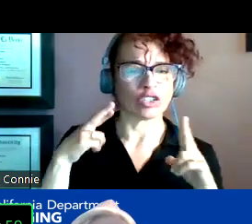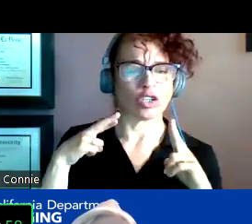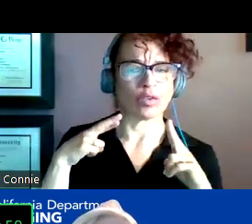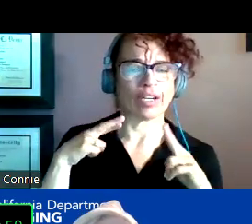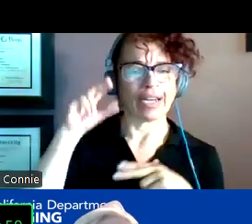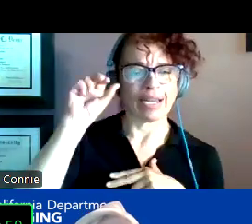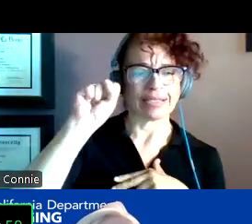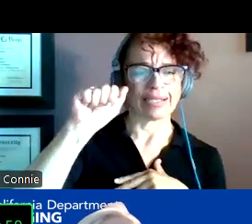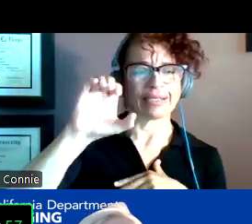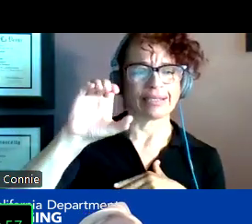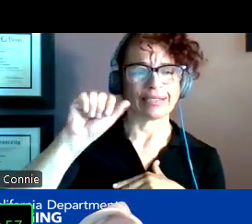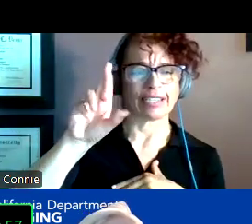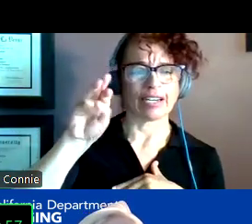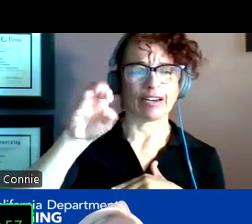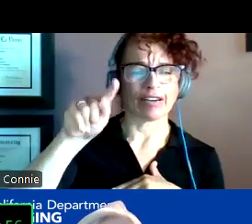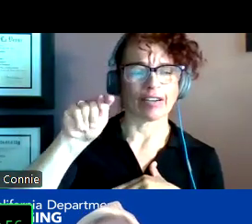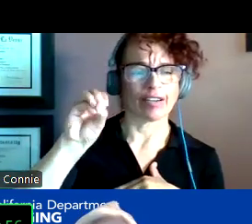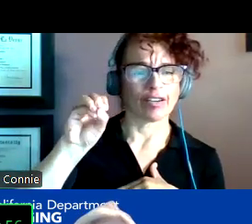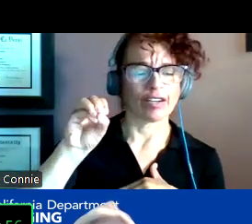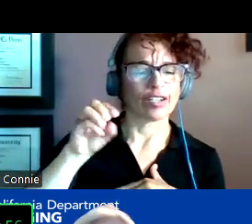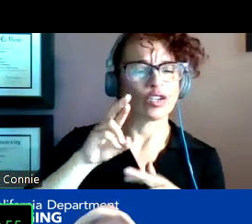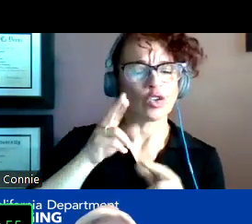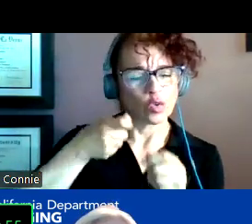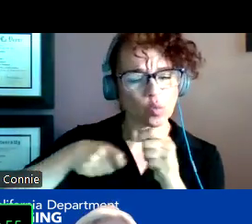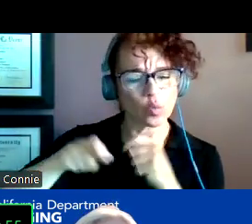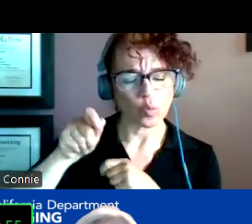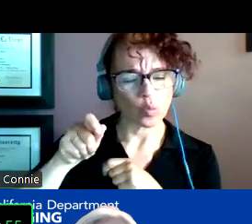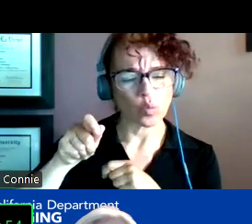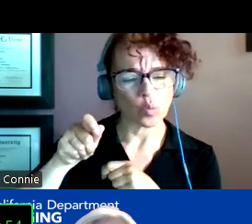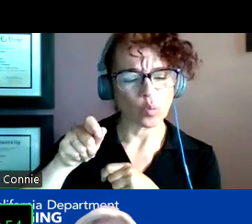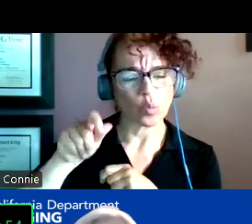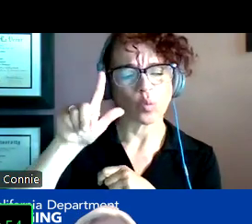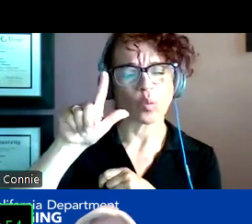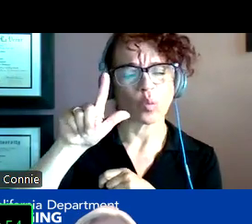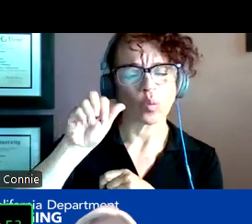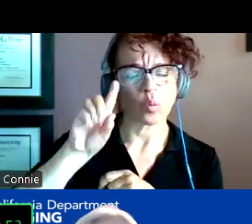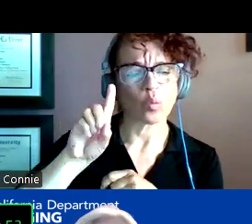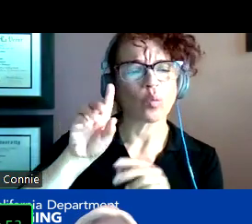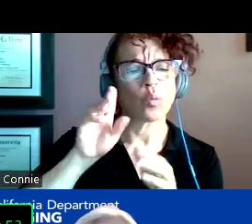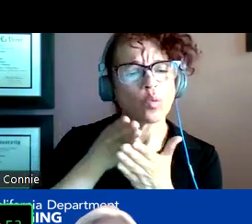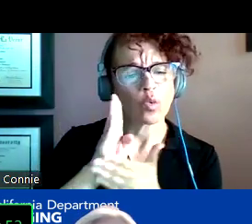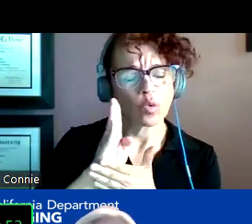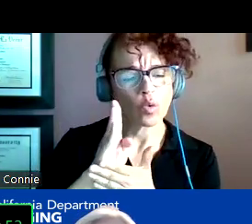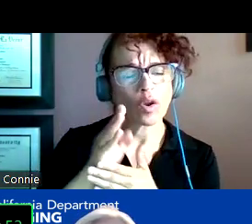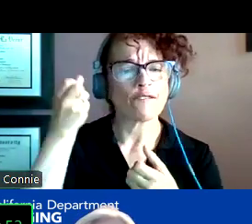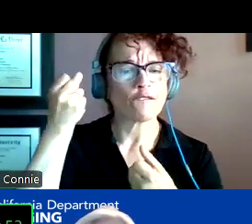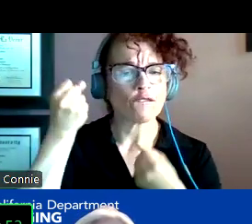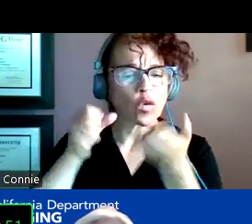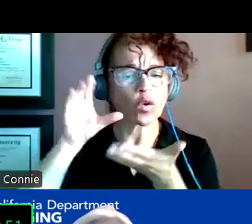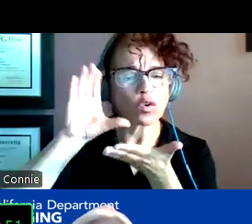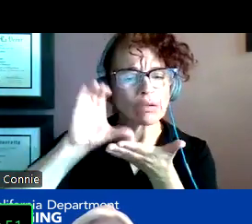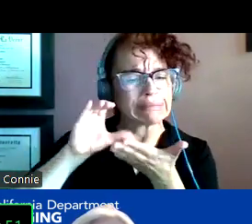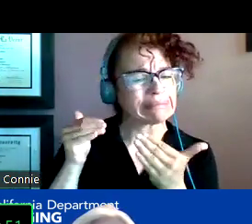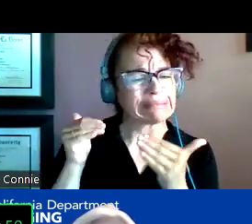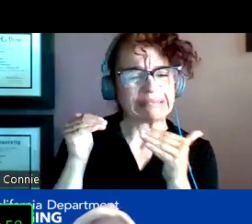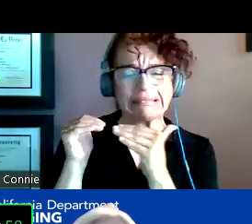Sacramento, and they have just replaced with a low floor light rail vehicle that is not